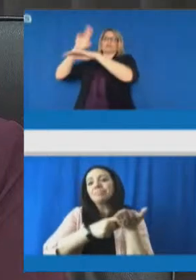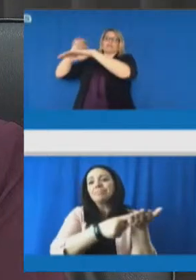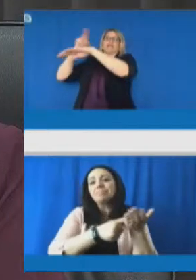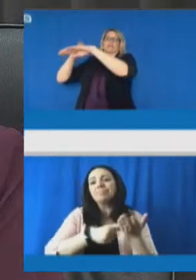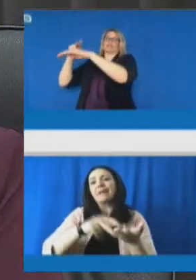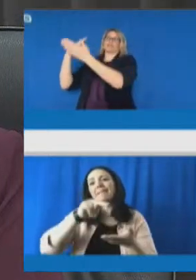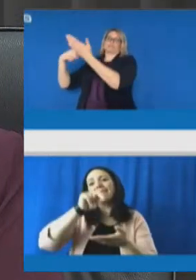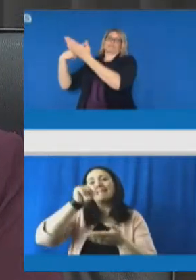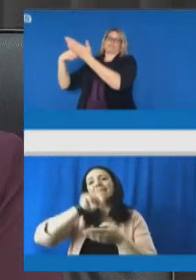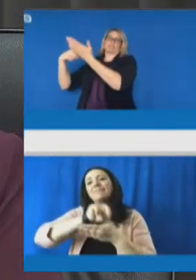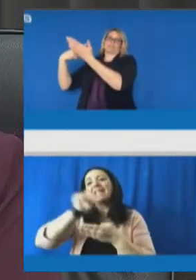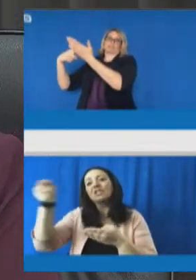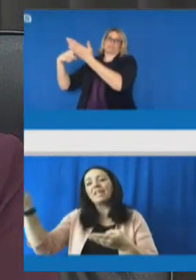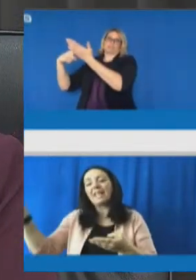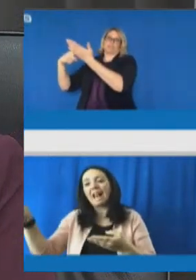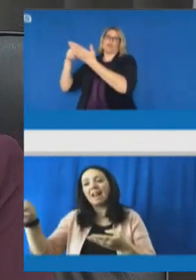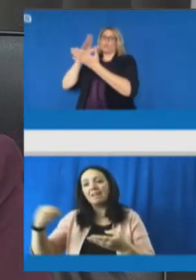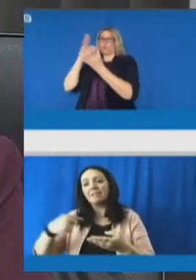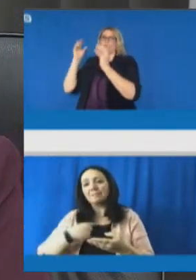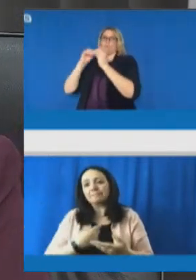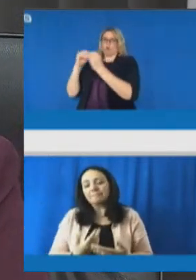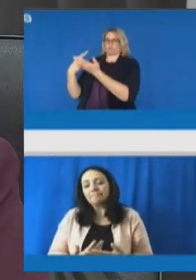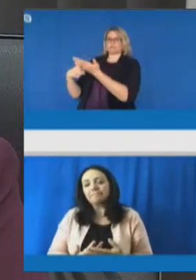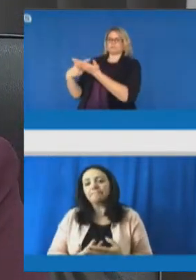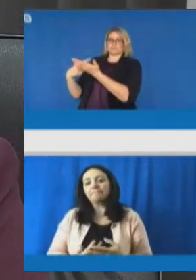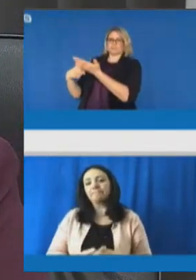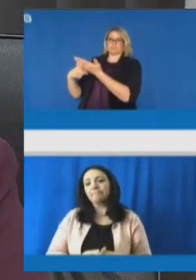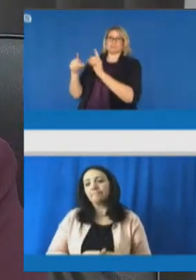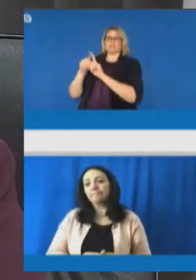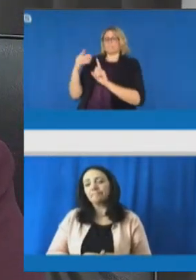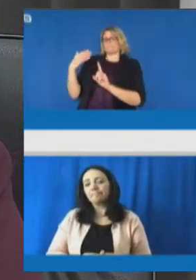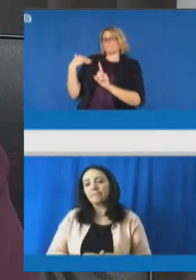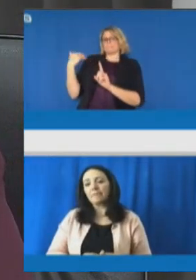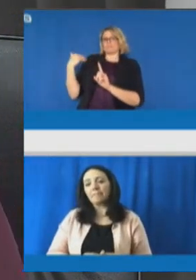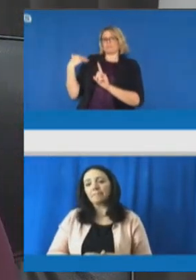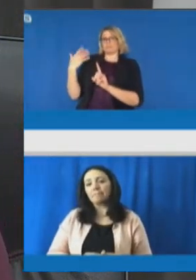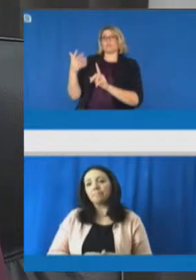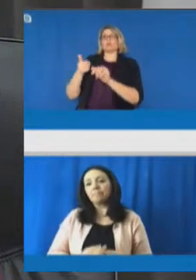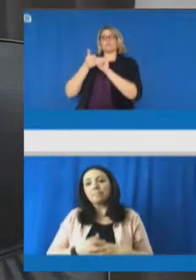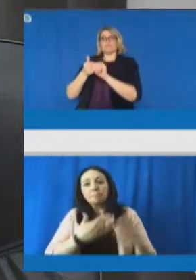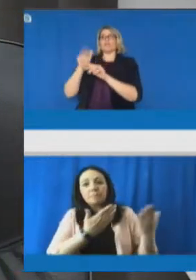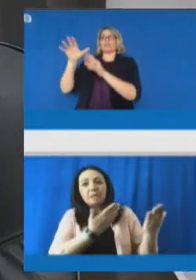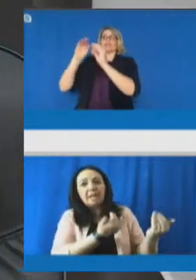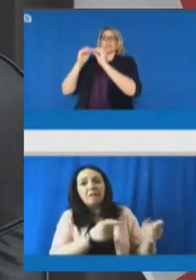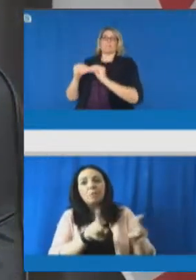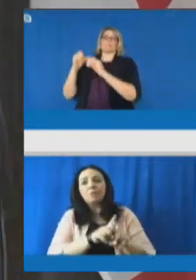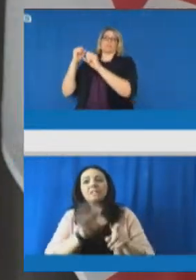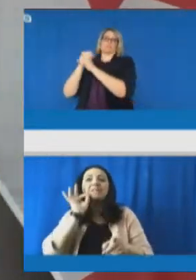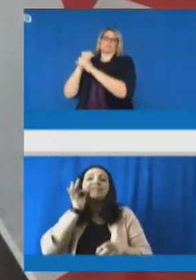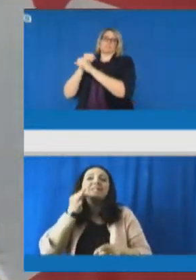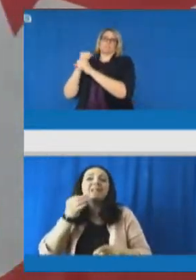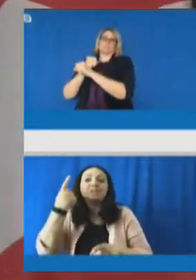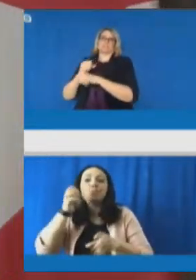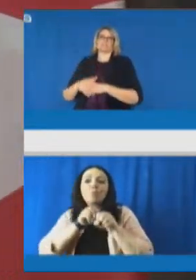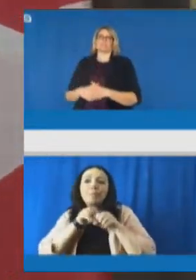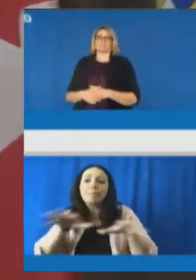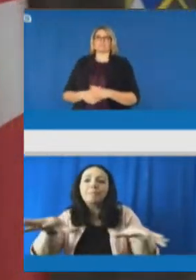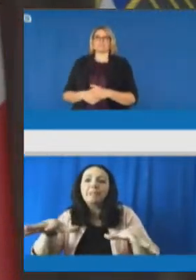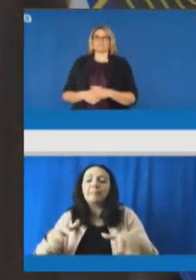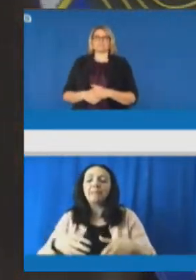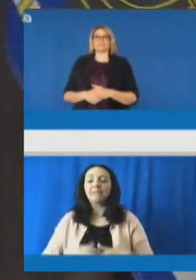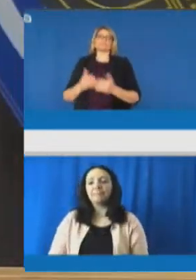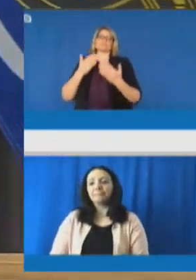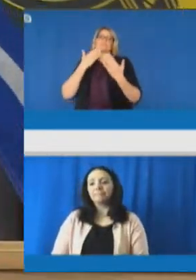Ladies and gentlemen, don't forget to move your clocks forward Sunday morning. En rappel, il faudra avancer